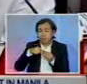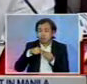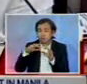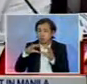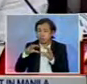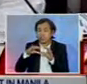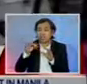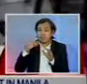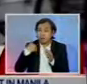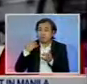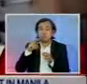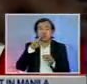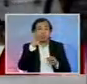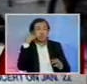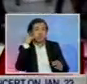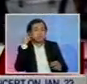have in your possession